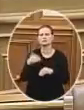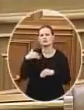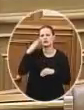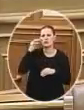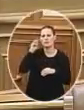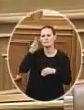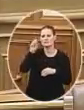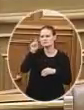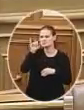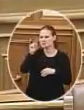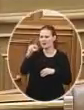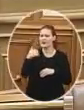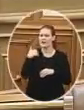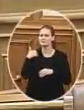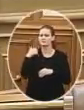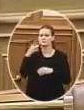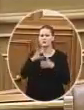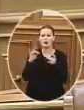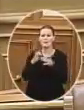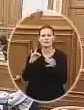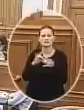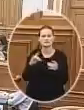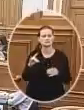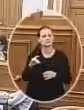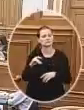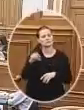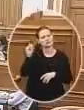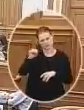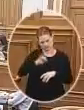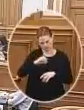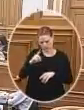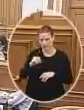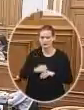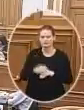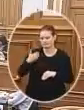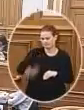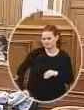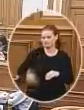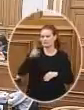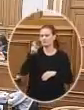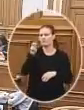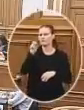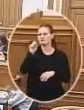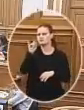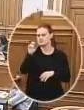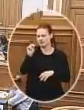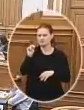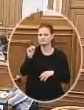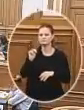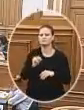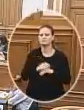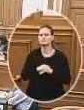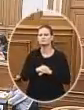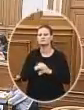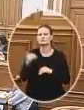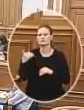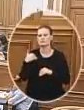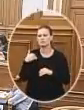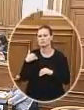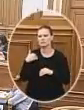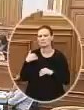has a comment, a question for you. I do. A couple of things that came to the attention of our office